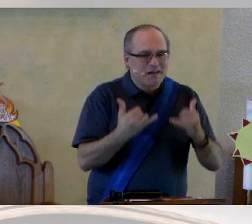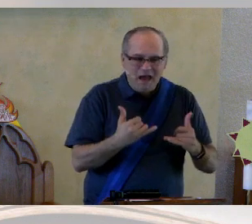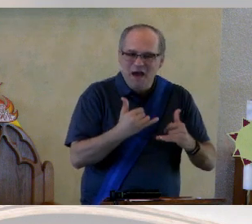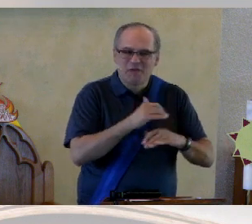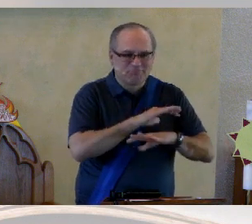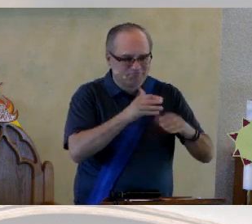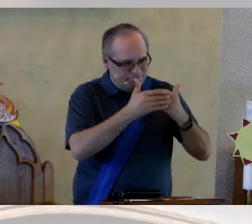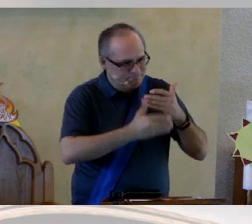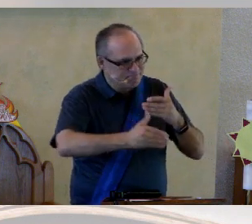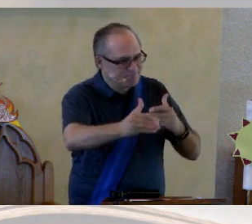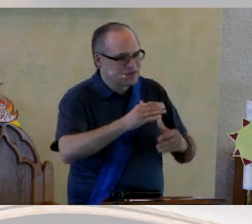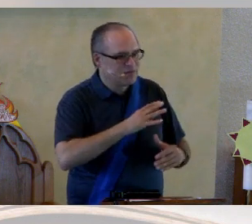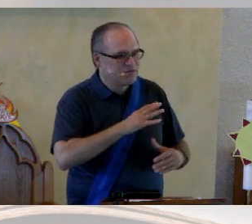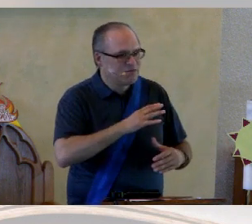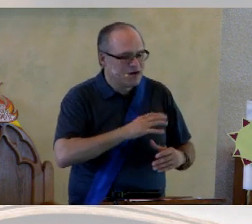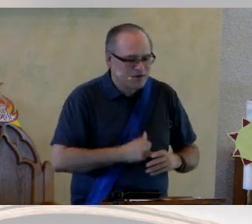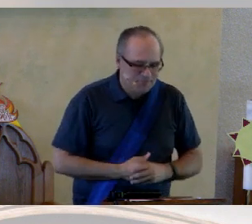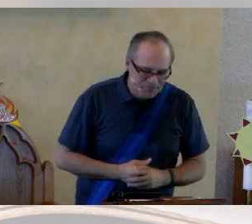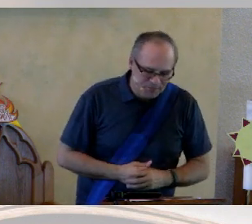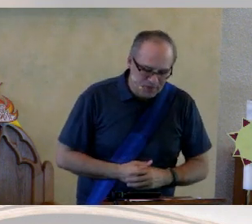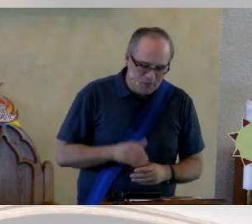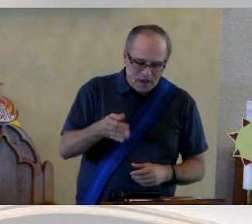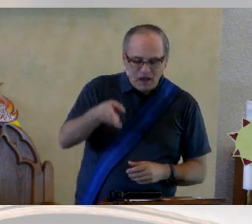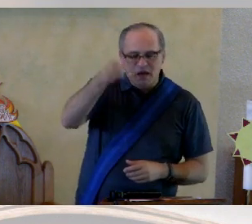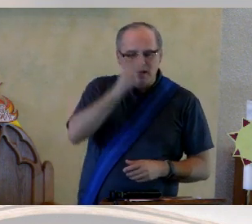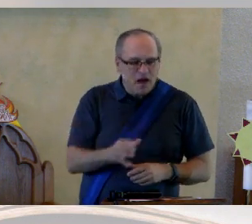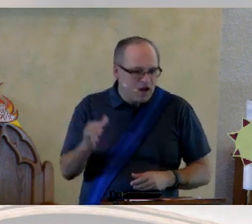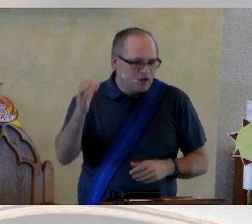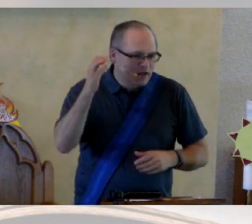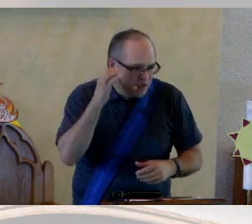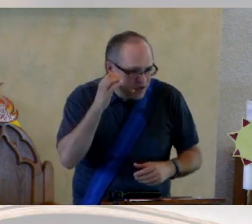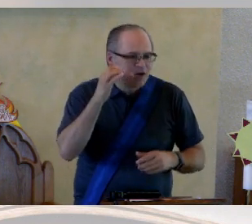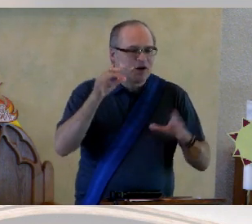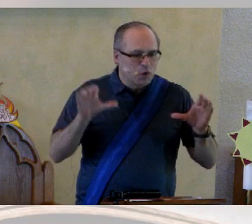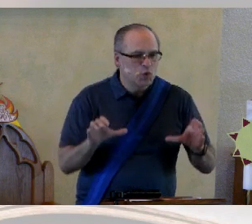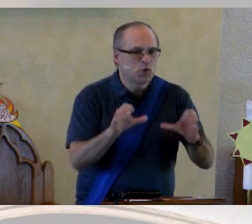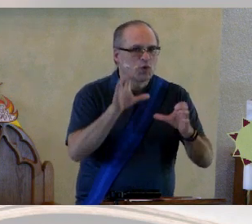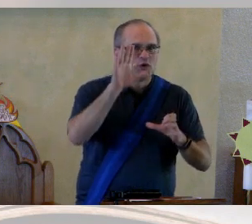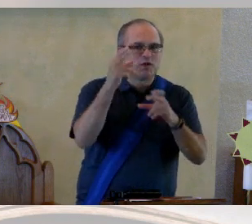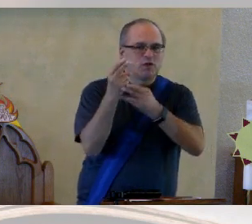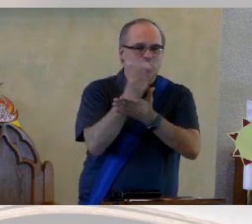it. May God bless the hearers and the doers of God's holy word.